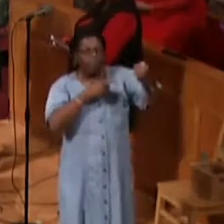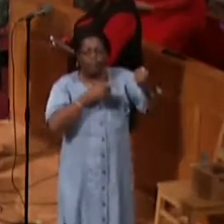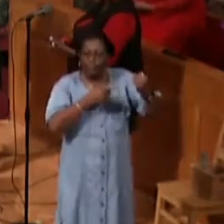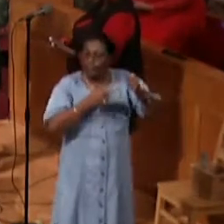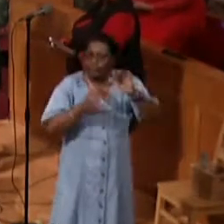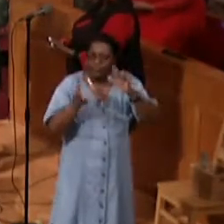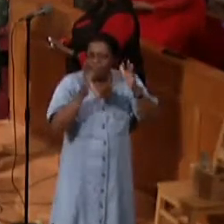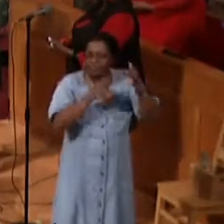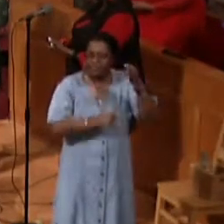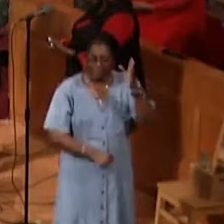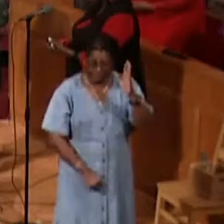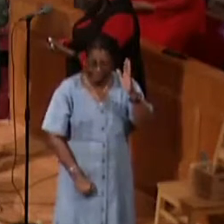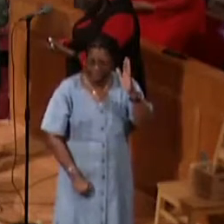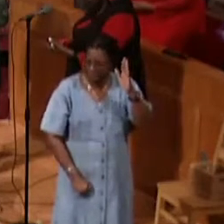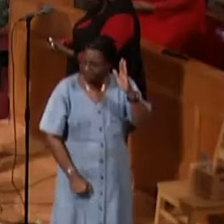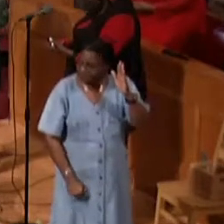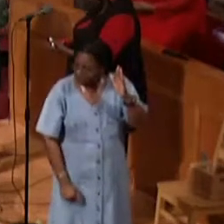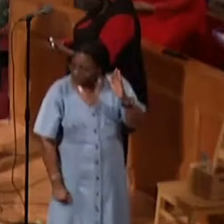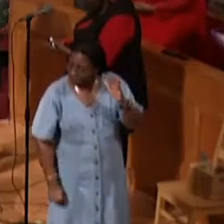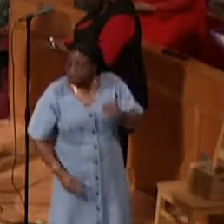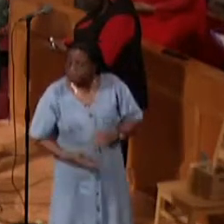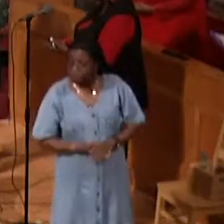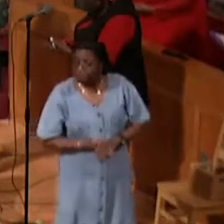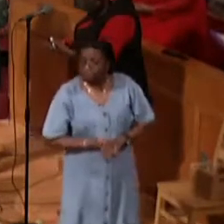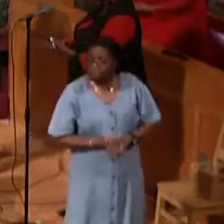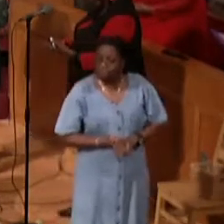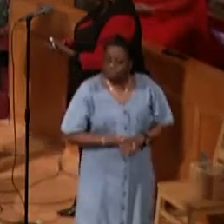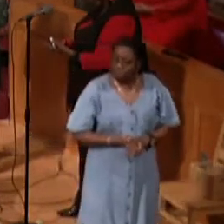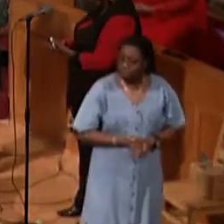Praise God. Amen. And so,